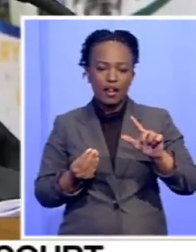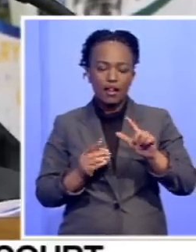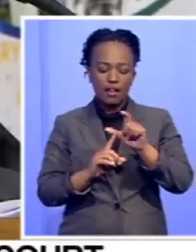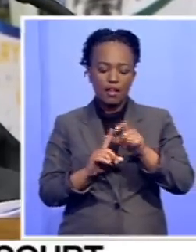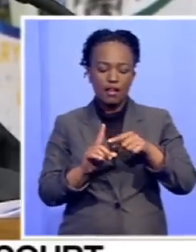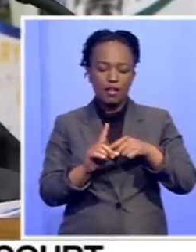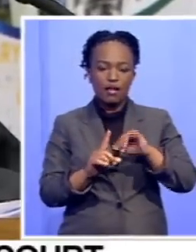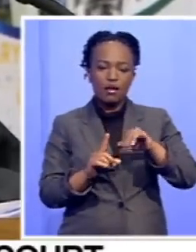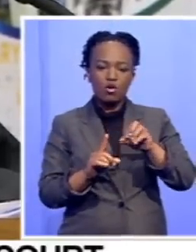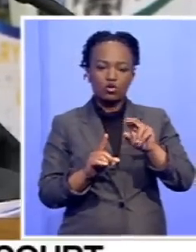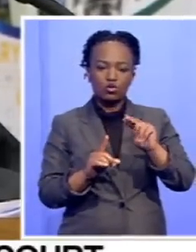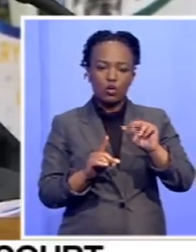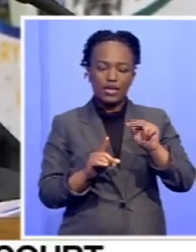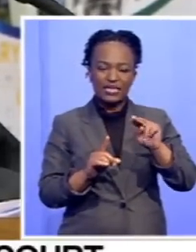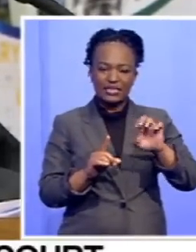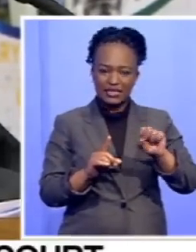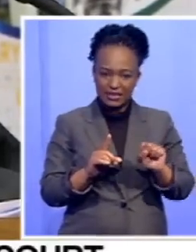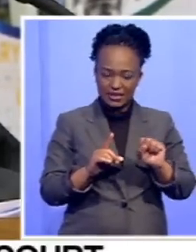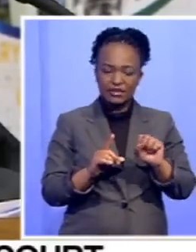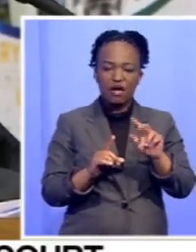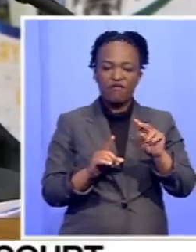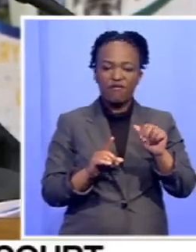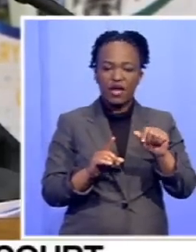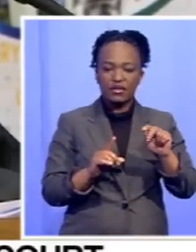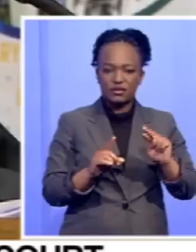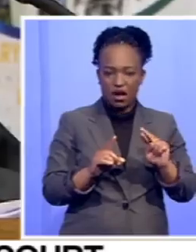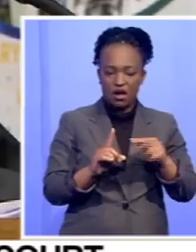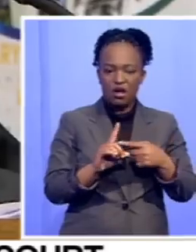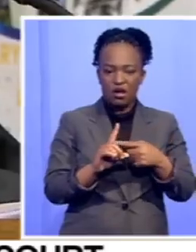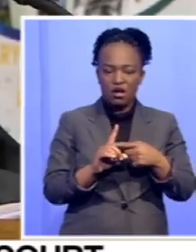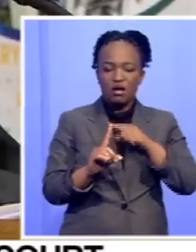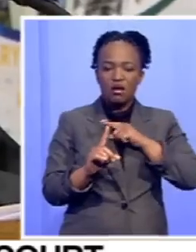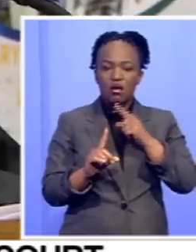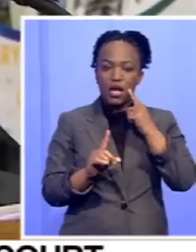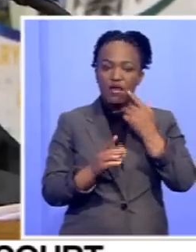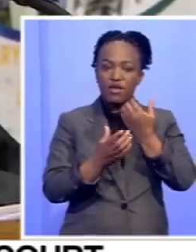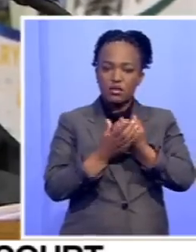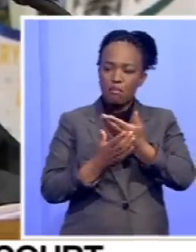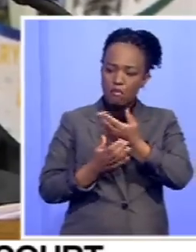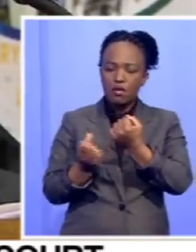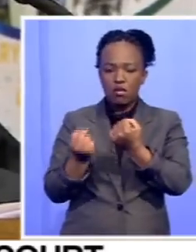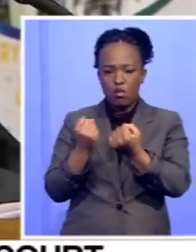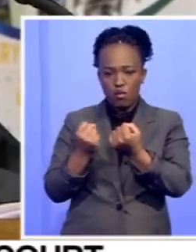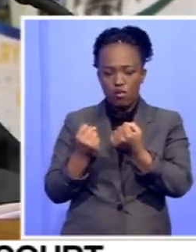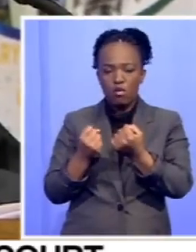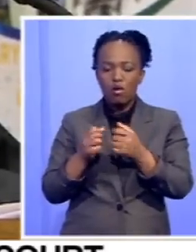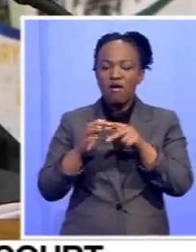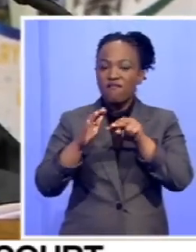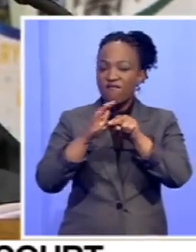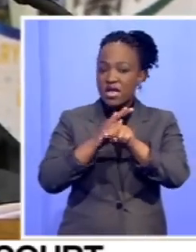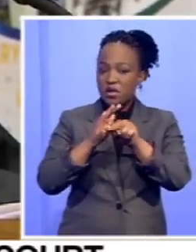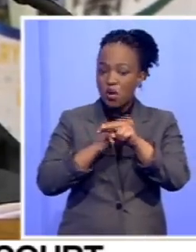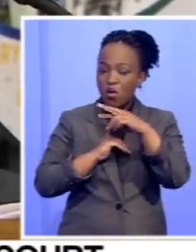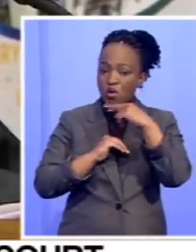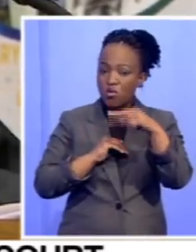Venter regarding the assault, this oral testimony is corroborated by the following evidence before court. 1, video footage as real